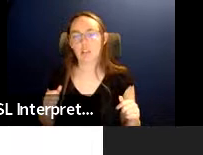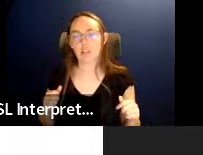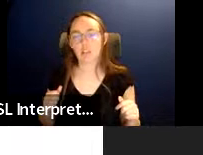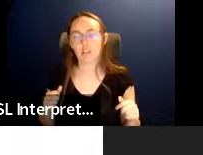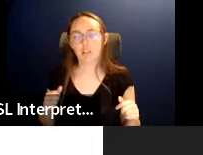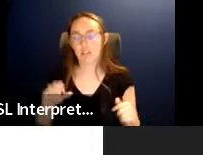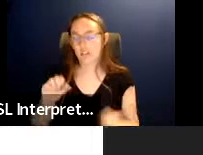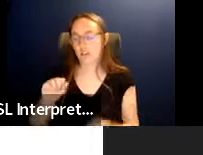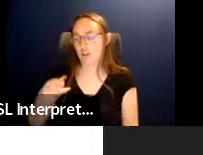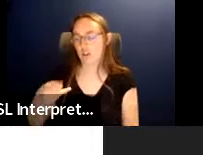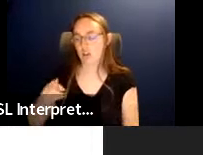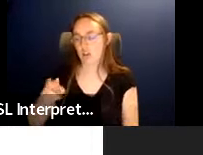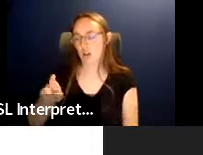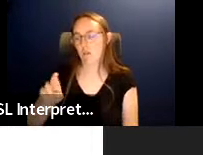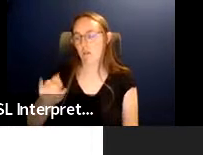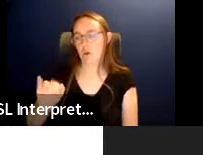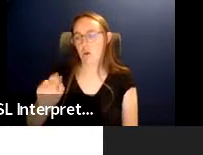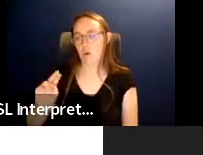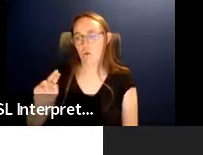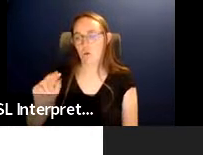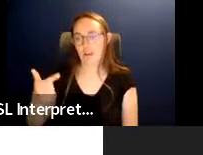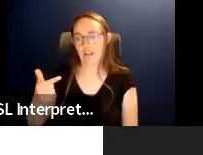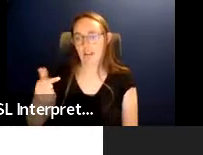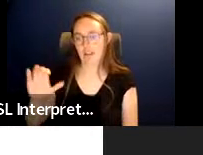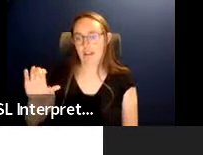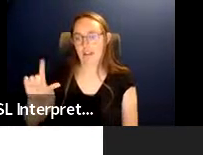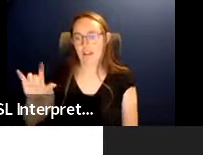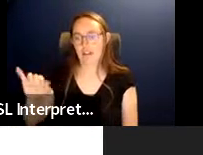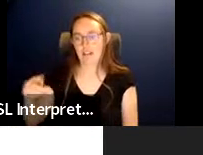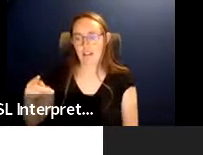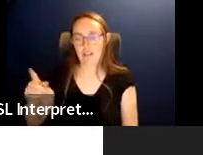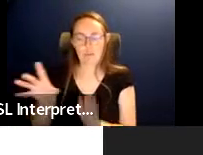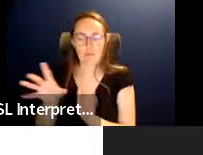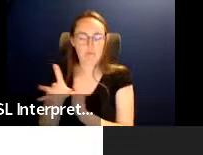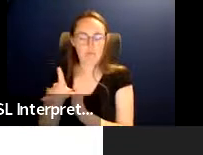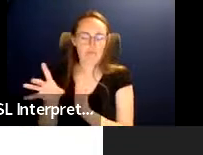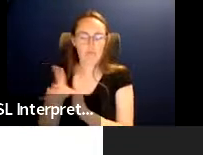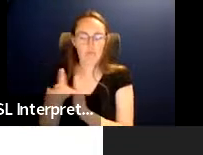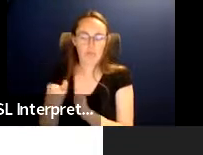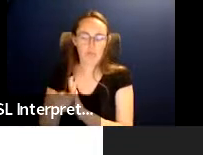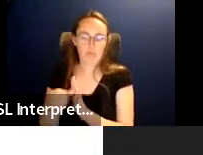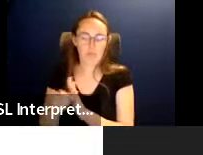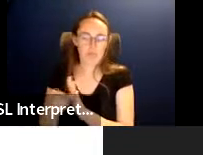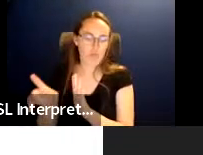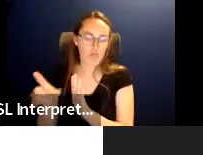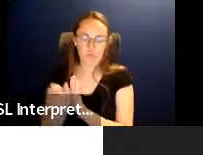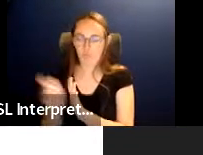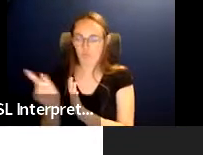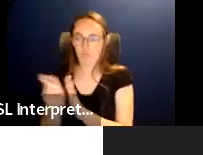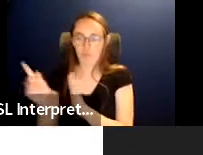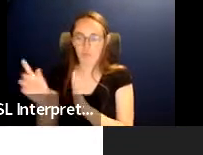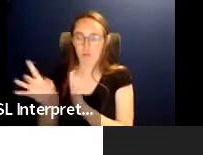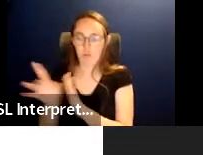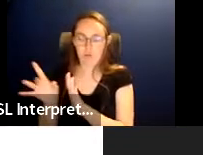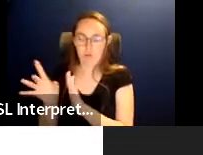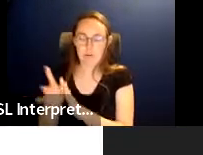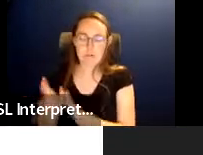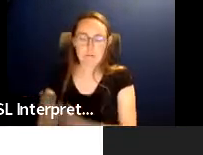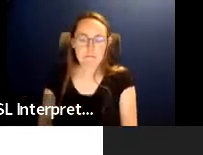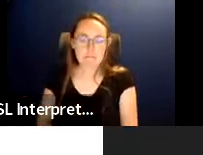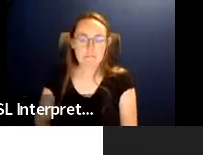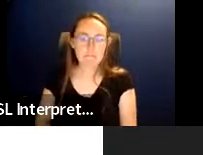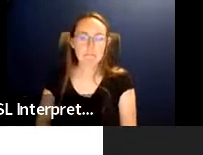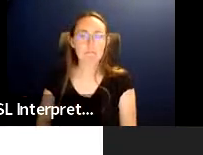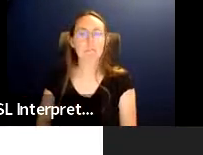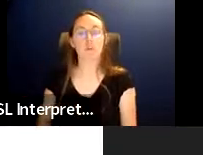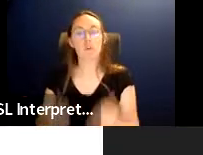clip. And I was showing you all the things you can do with a spring clip. So let's pull this